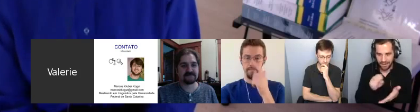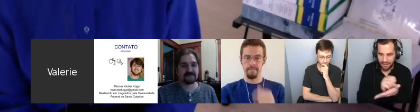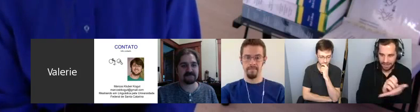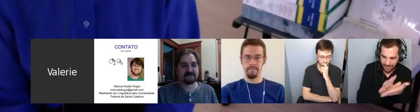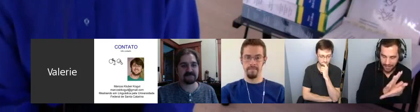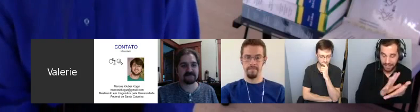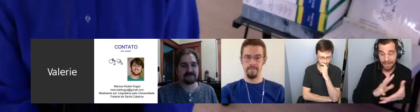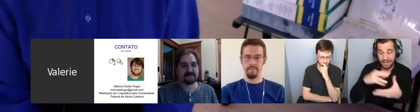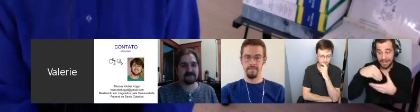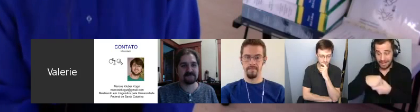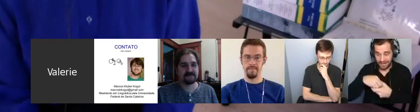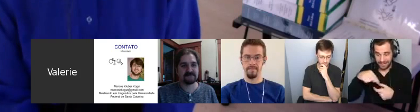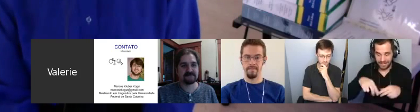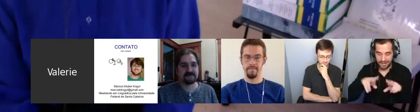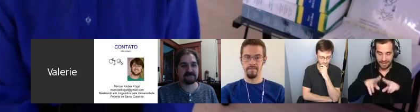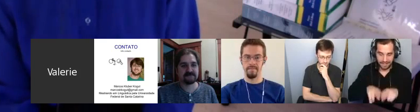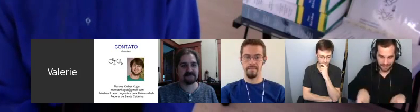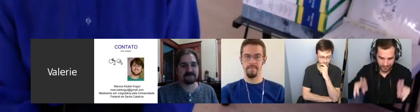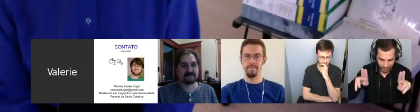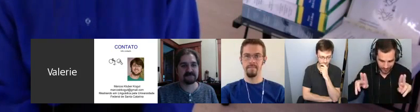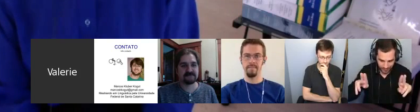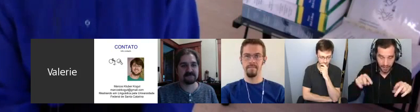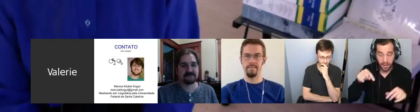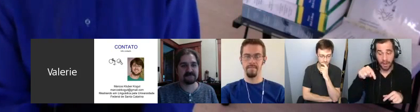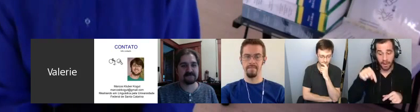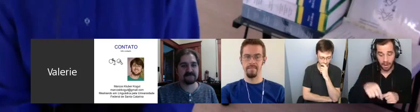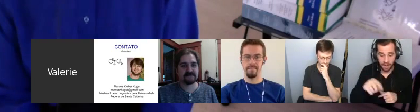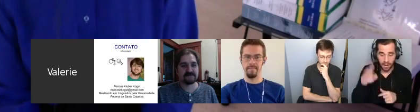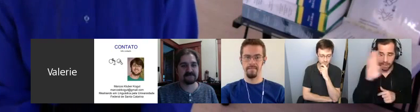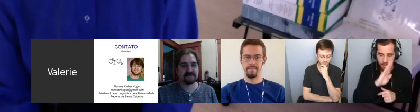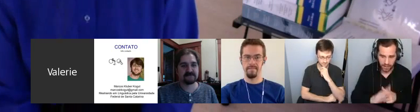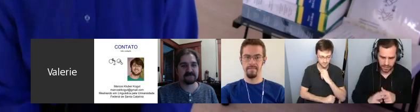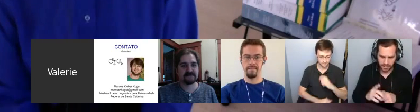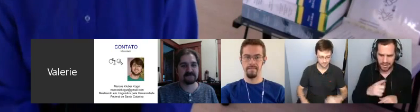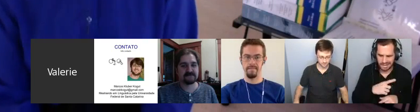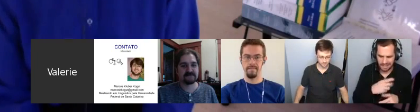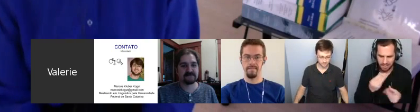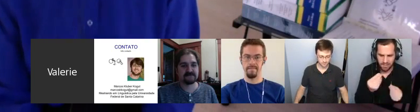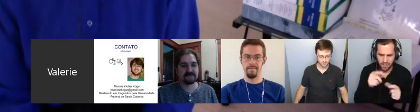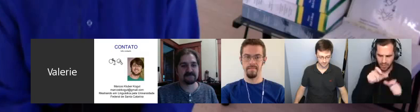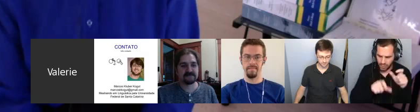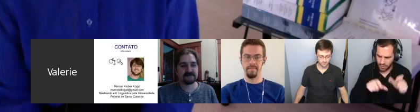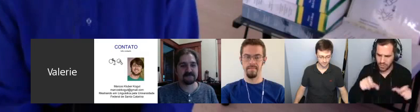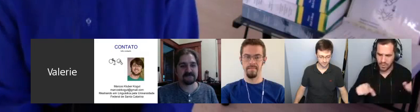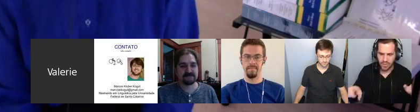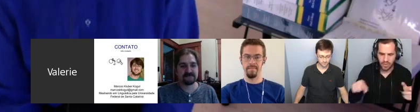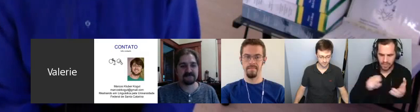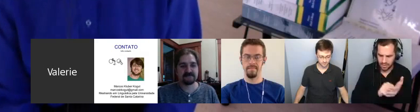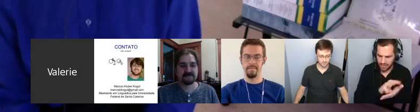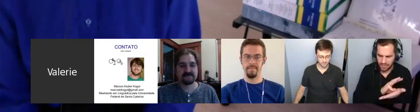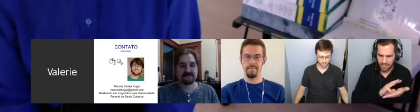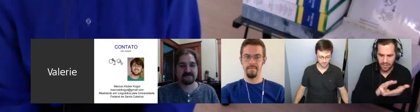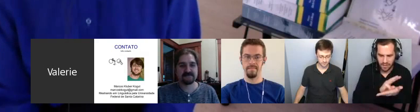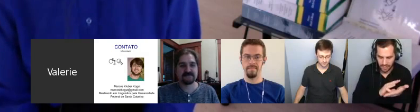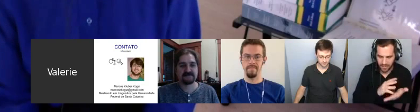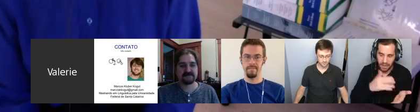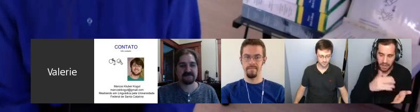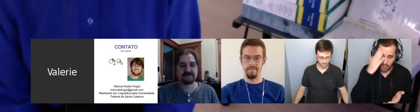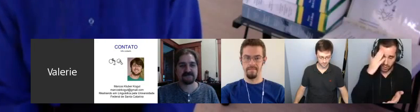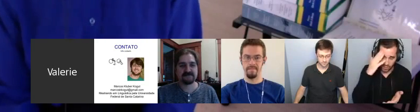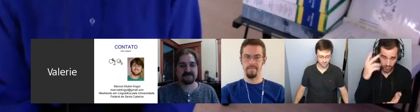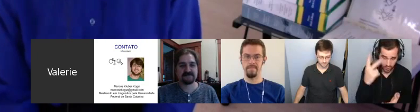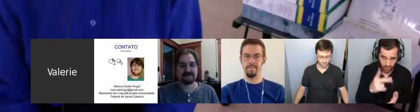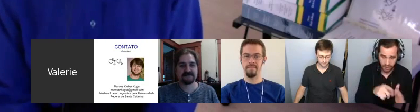university. So in Brazil, there are many people who know sign writing. I'm sure they know about your research. And